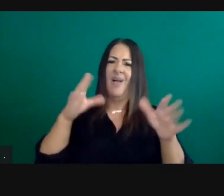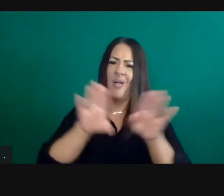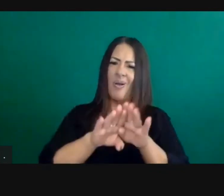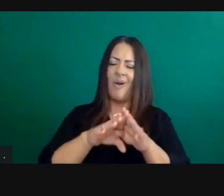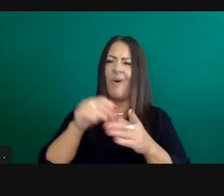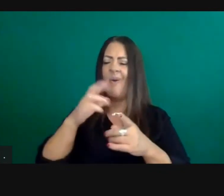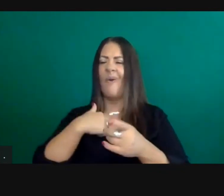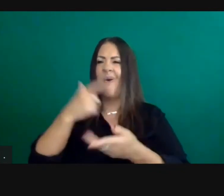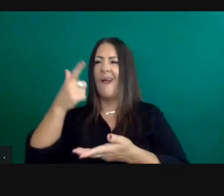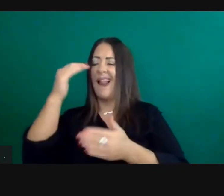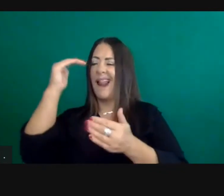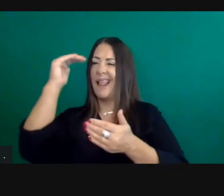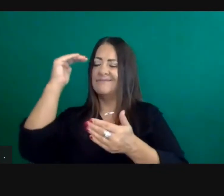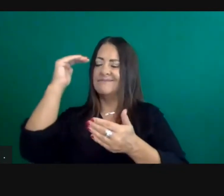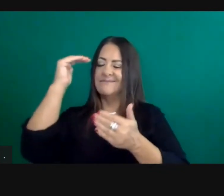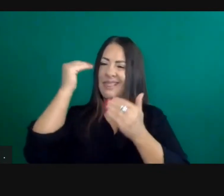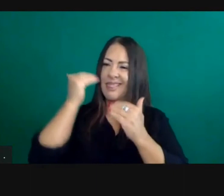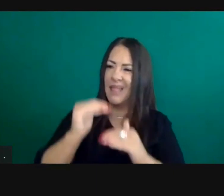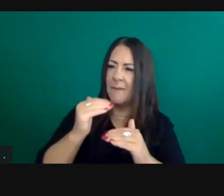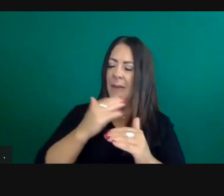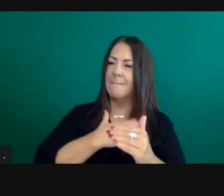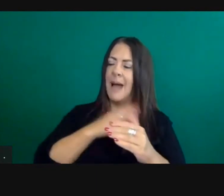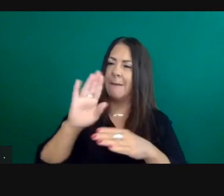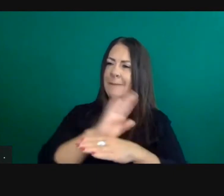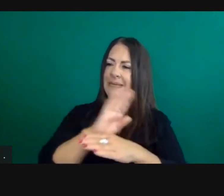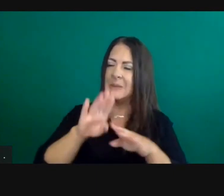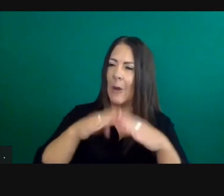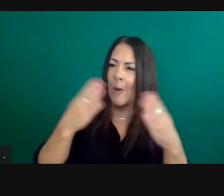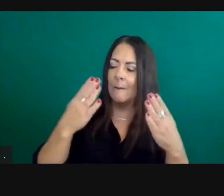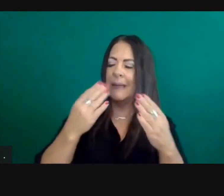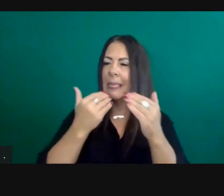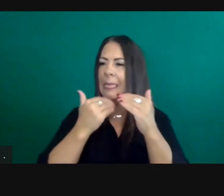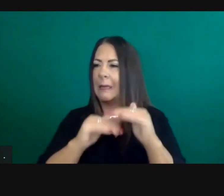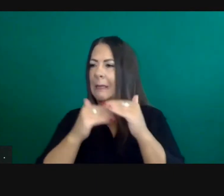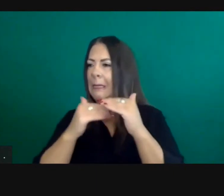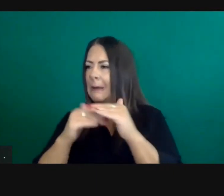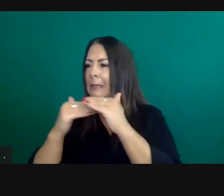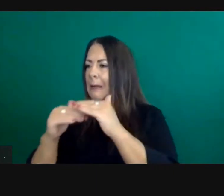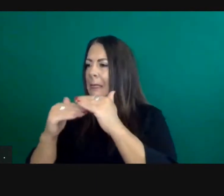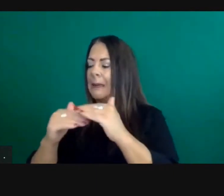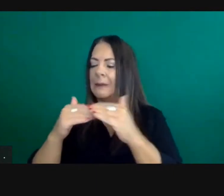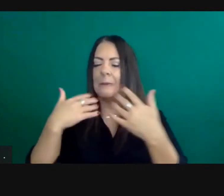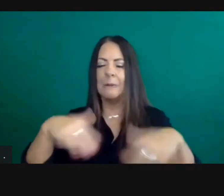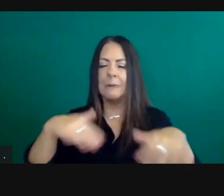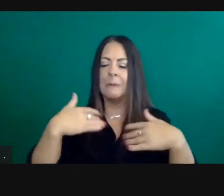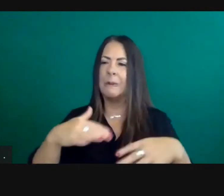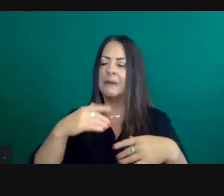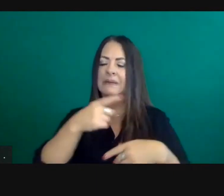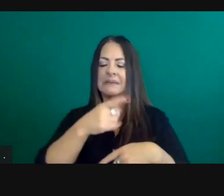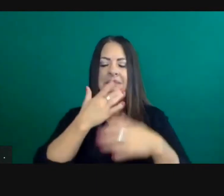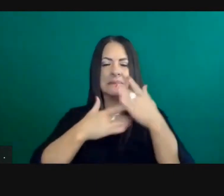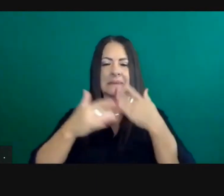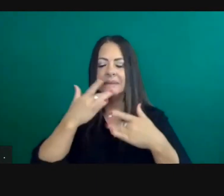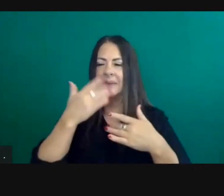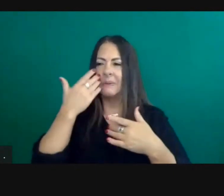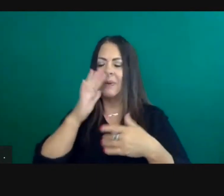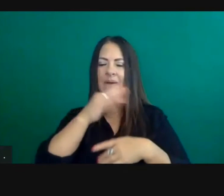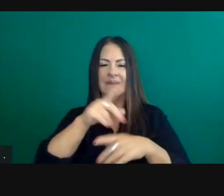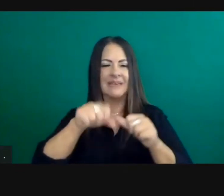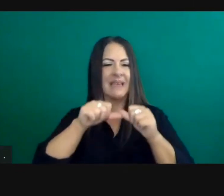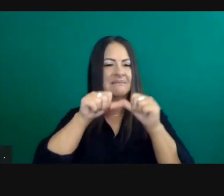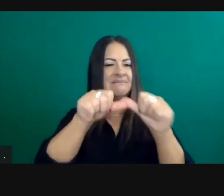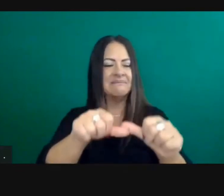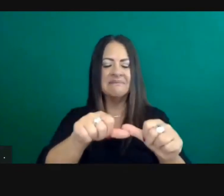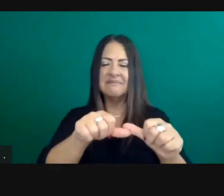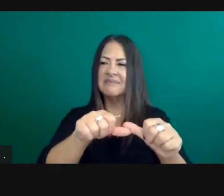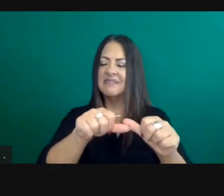25%, gyms at 10%. How are you working with the business community to ensure they keep working with